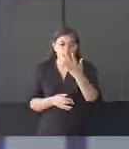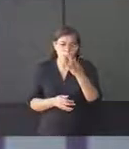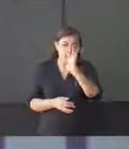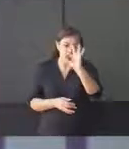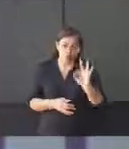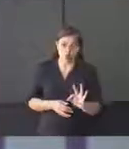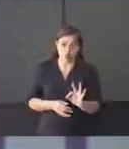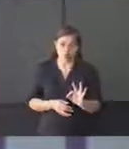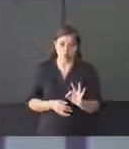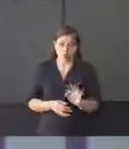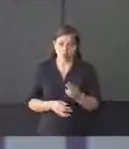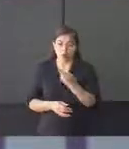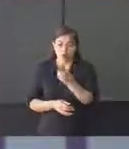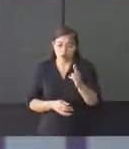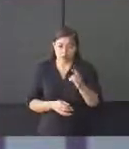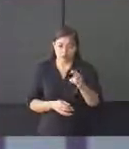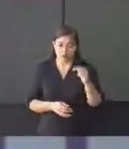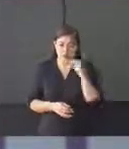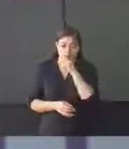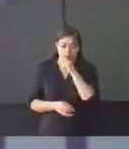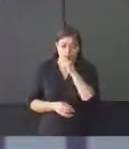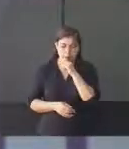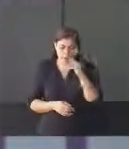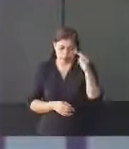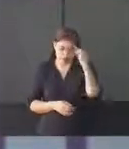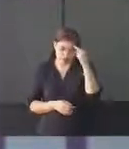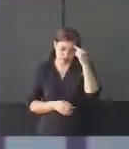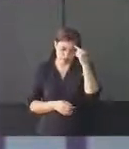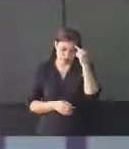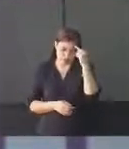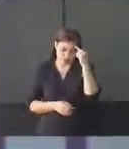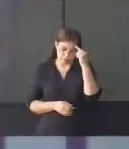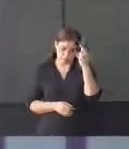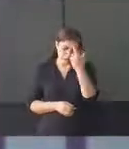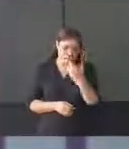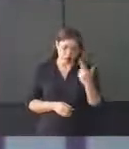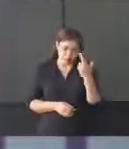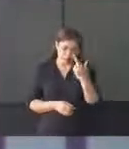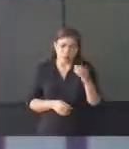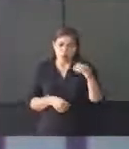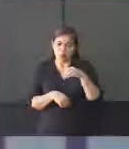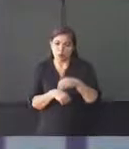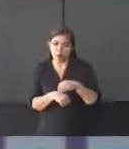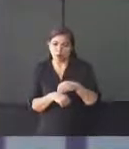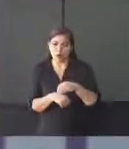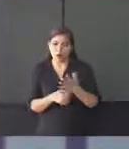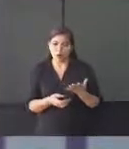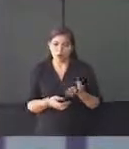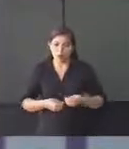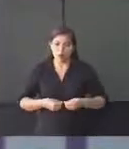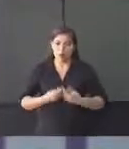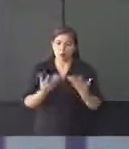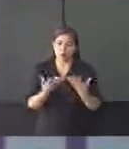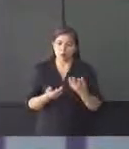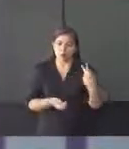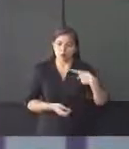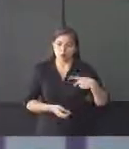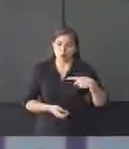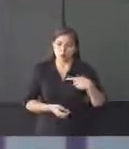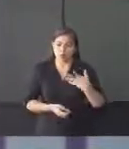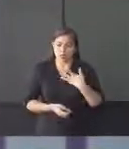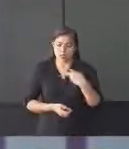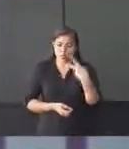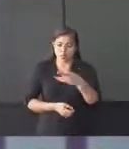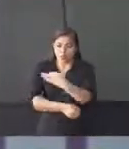50%. So you can make an analysis in your head and calculate how